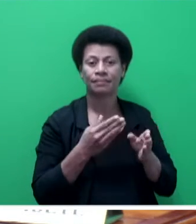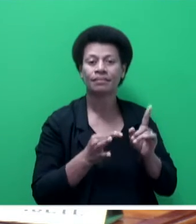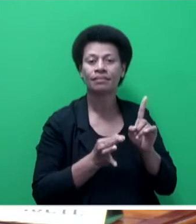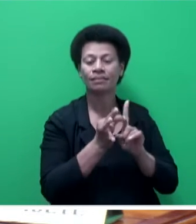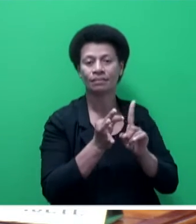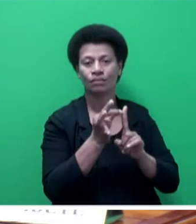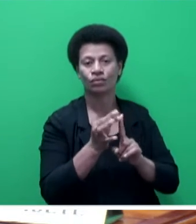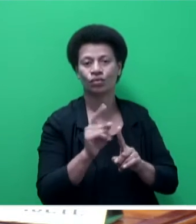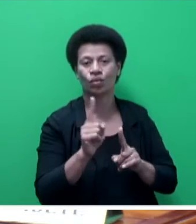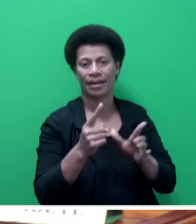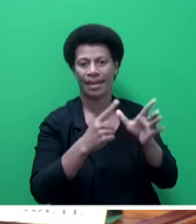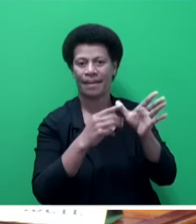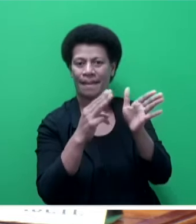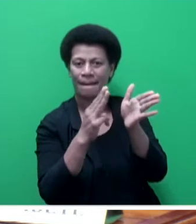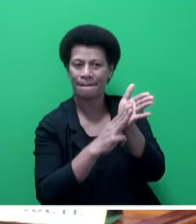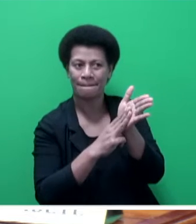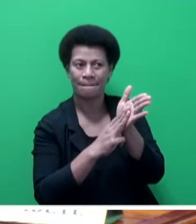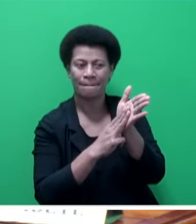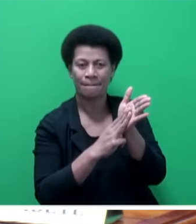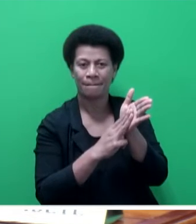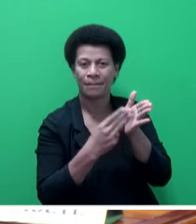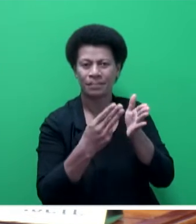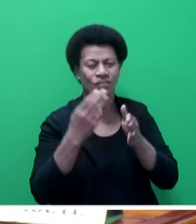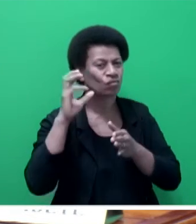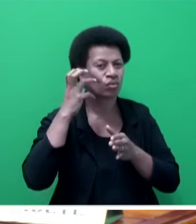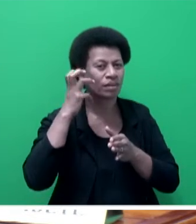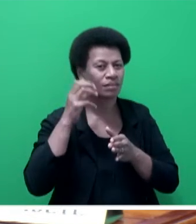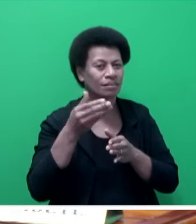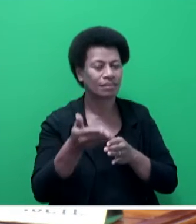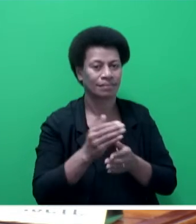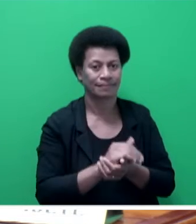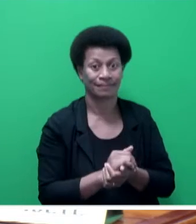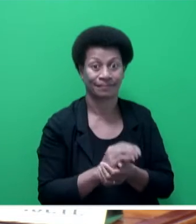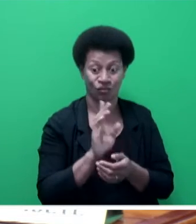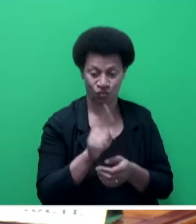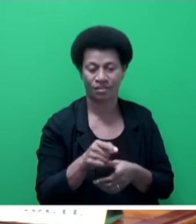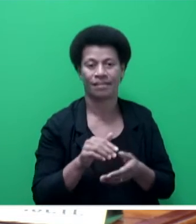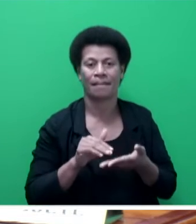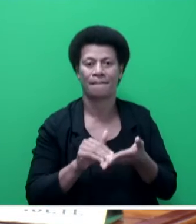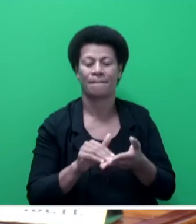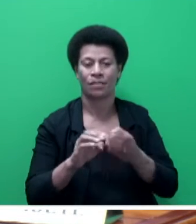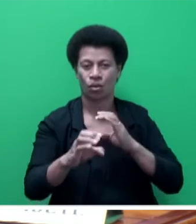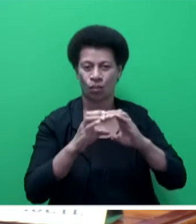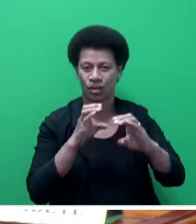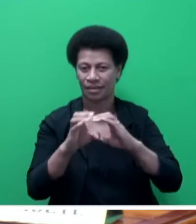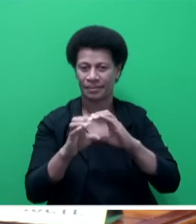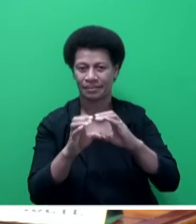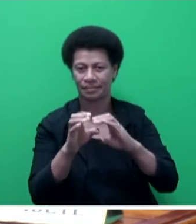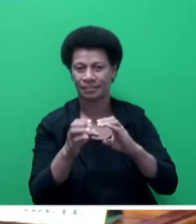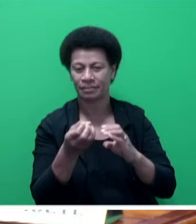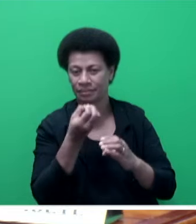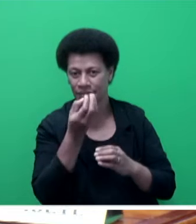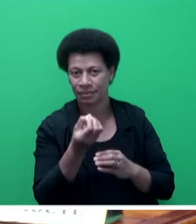on the AM stations, and that has helped us in communicating, particularly with